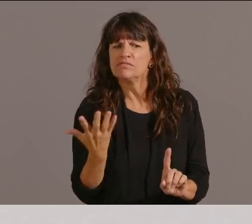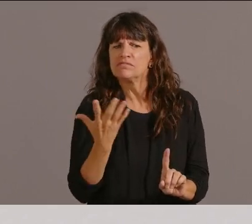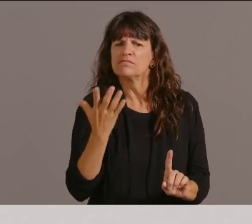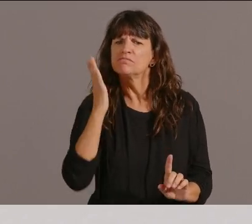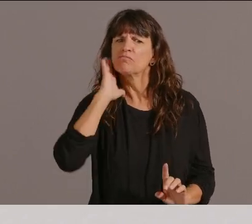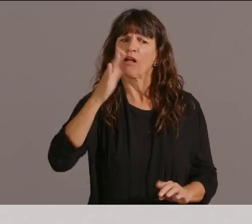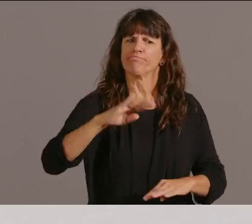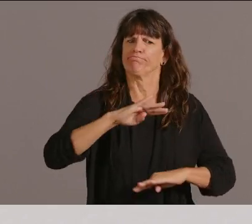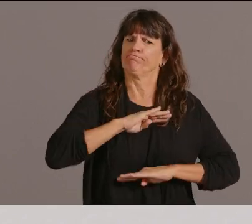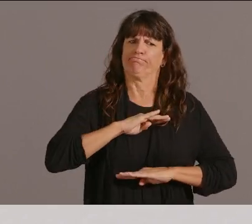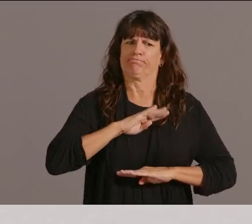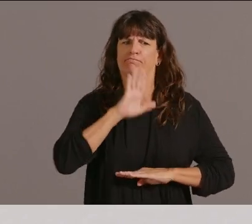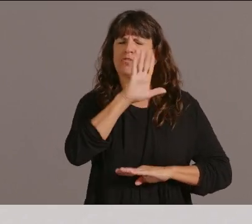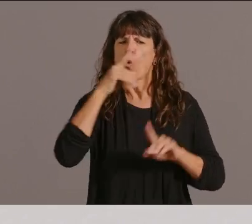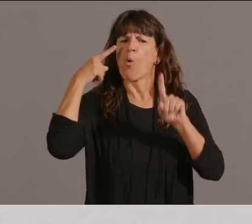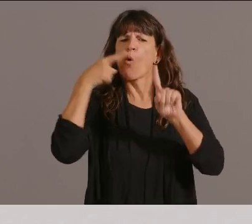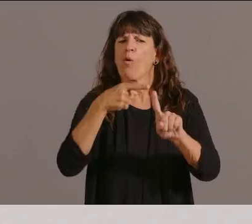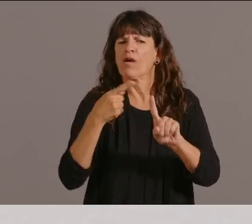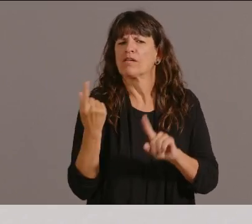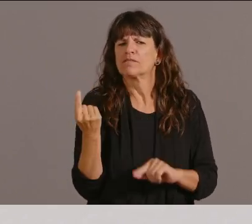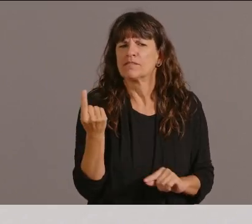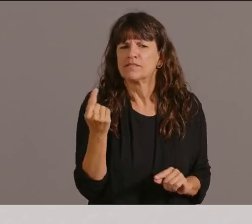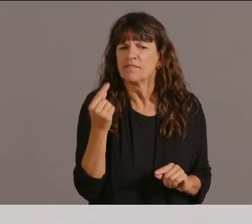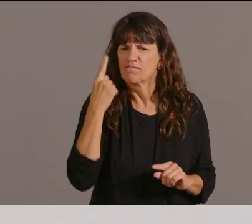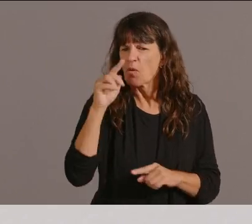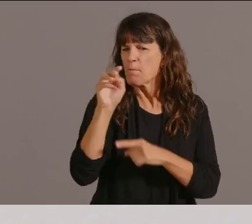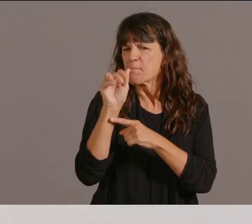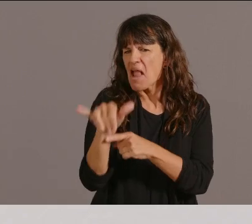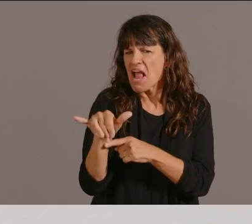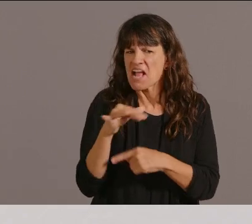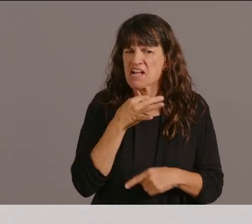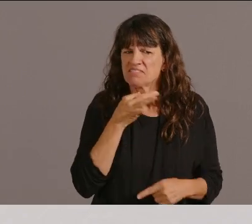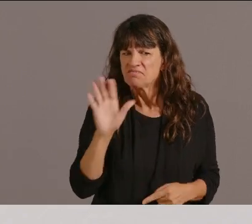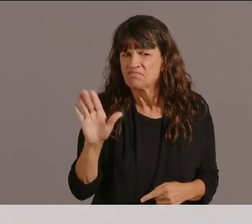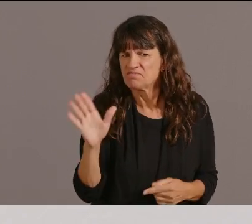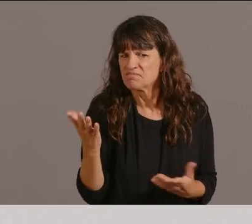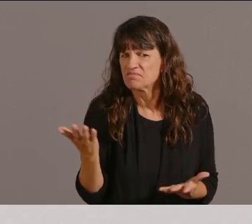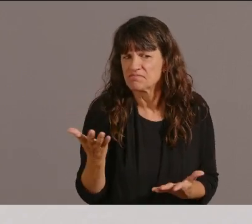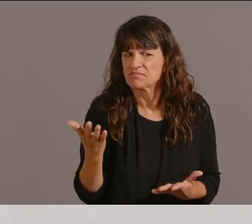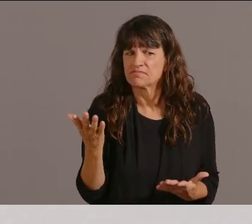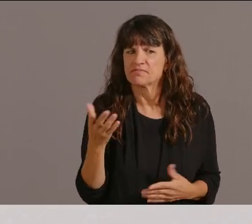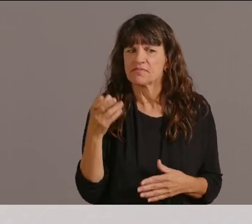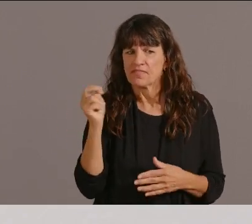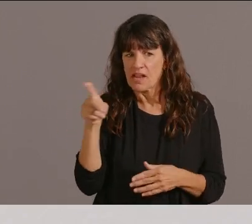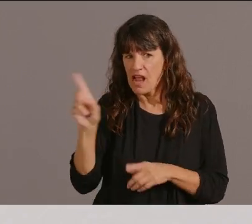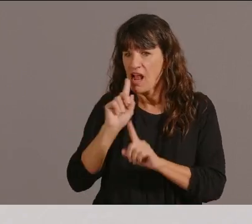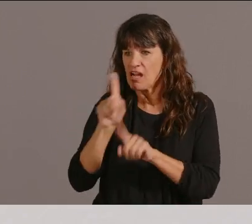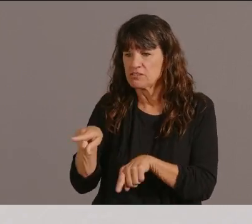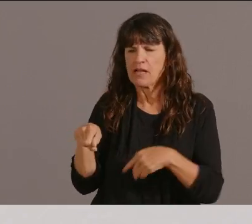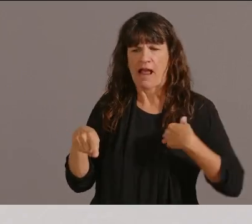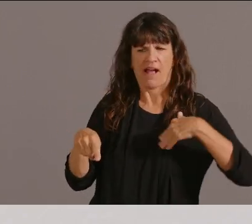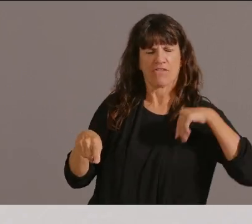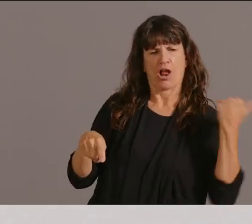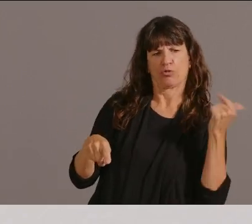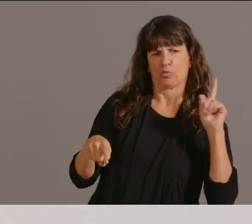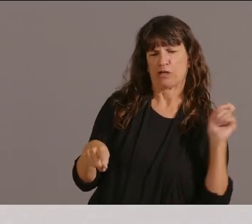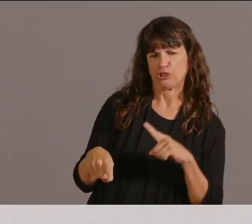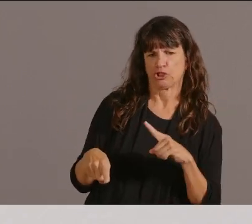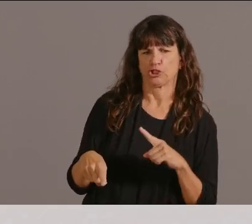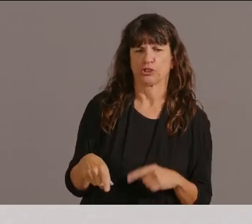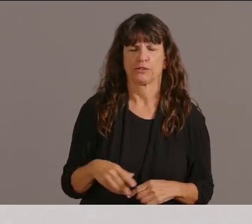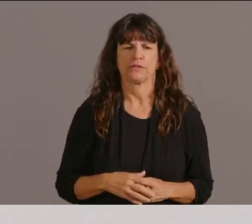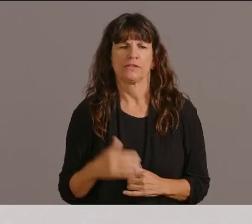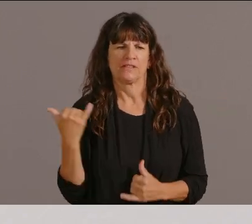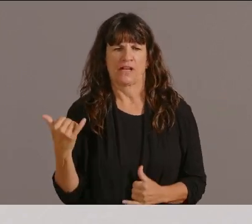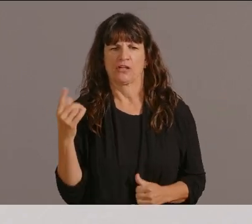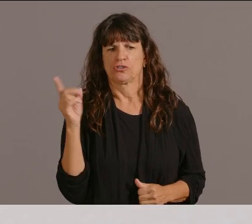public in May? And then I'll have one other question after this. Yeah, so based on our hybrid prioritization